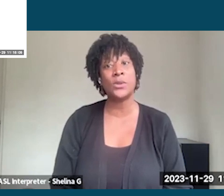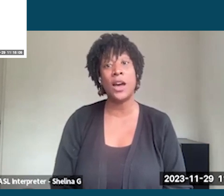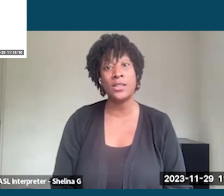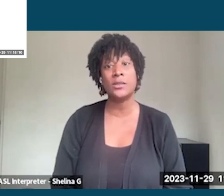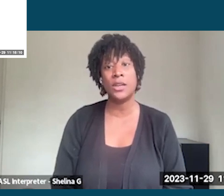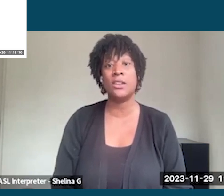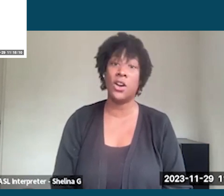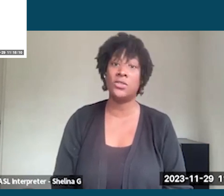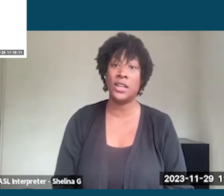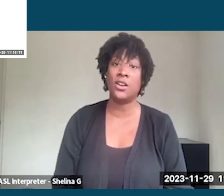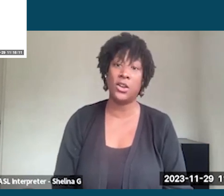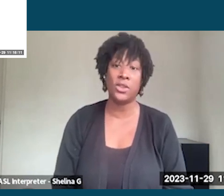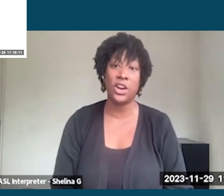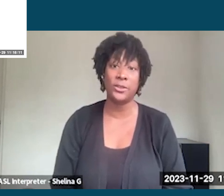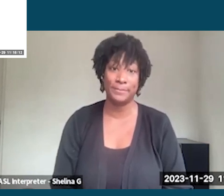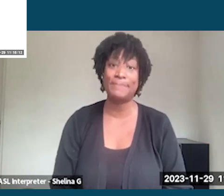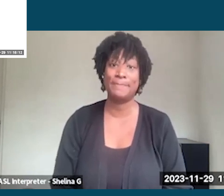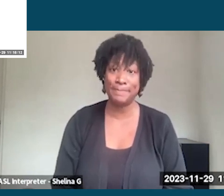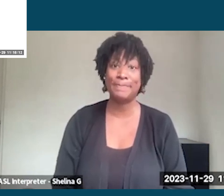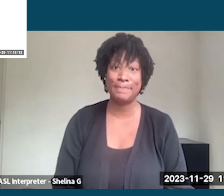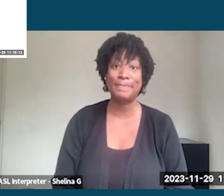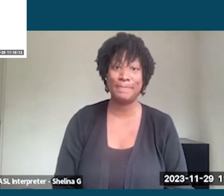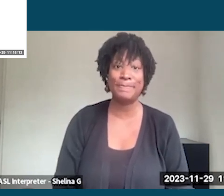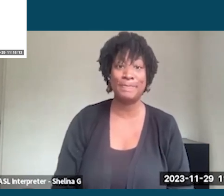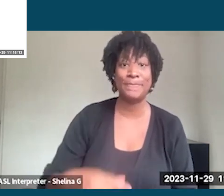that allows us to be involved in our healthcare.